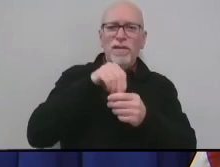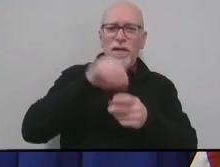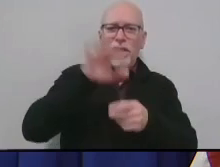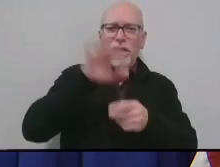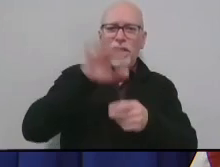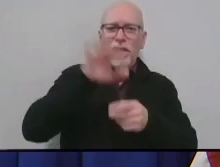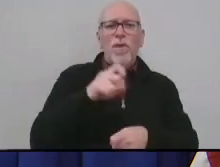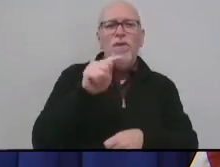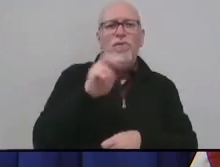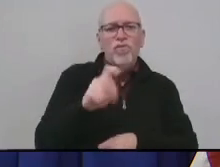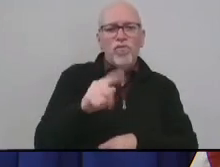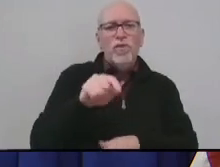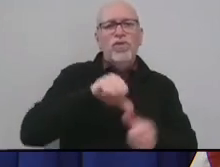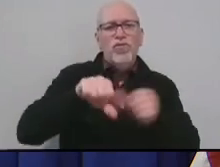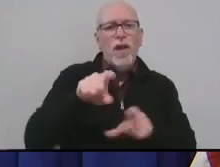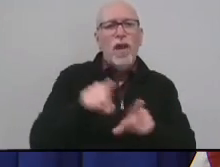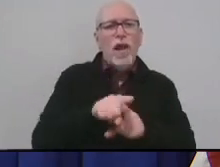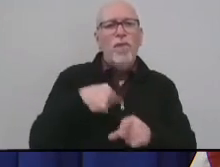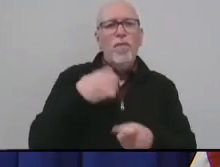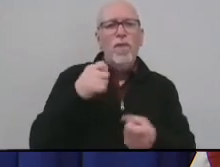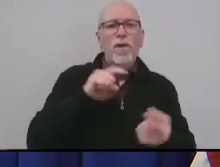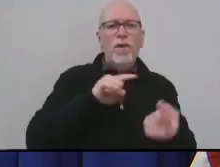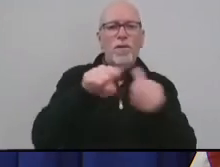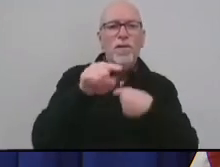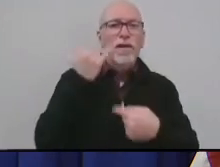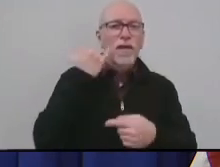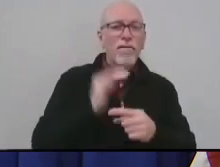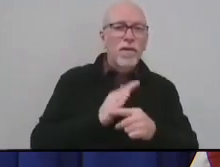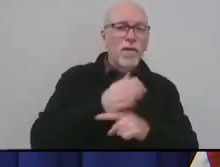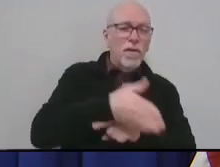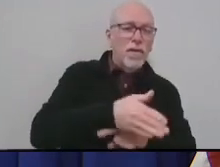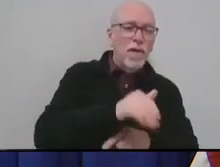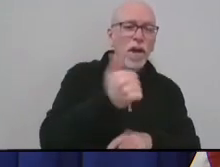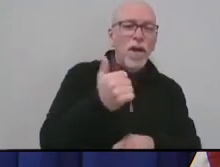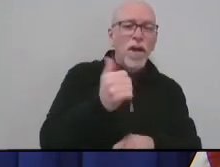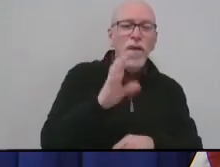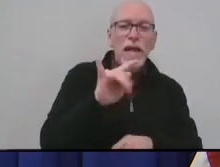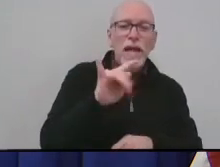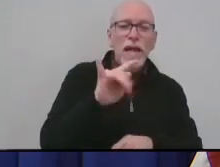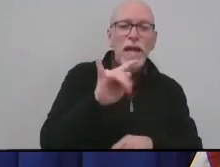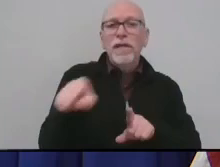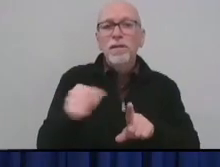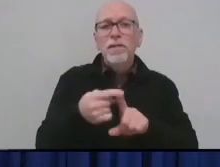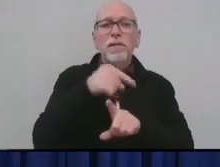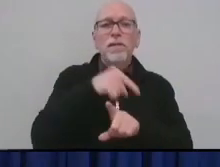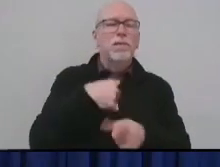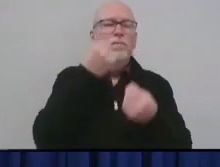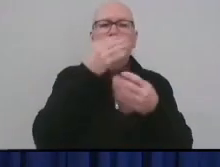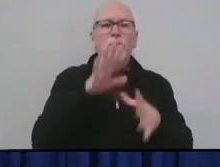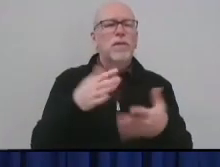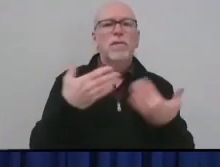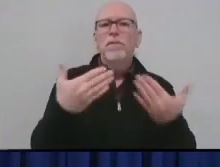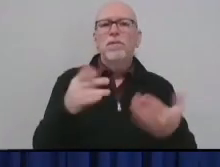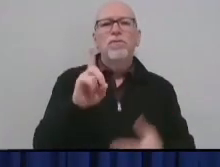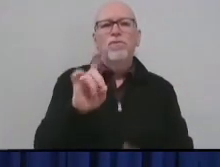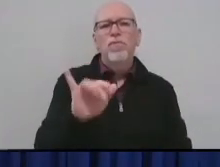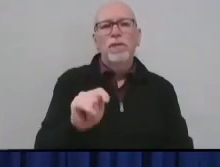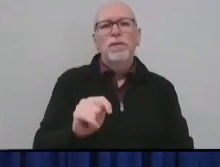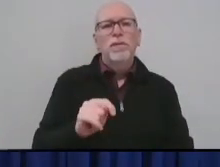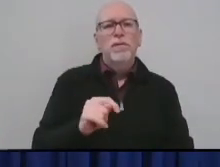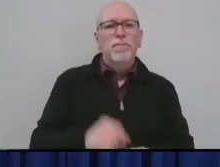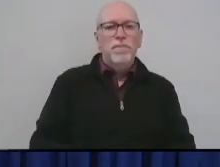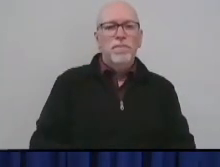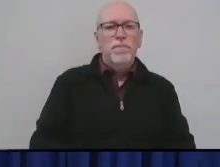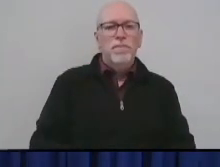that means if it crosses over one street or one county, so be it. Let's get it done. Faster the better. Eric